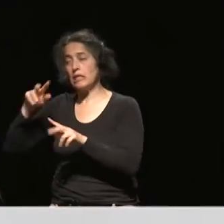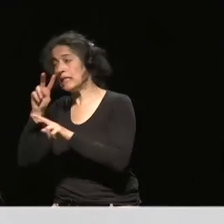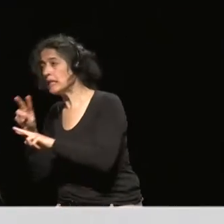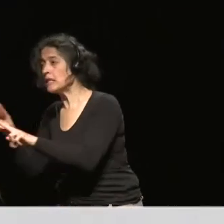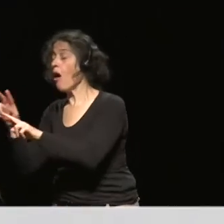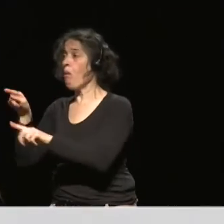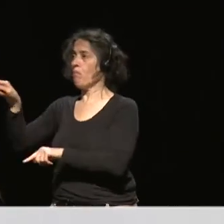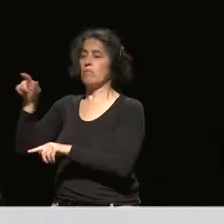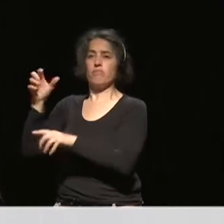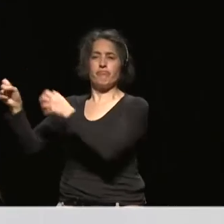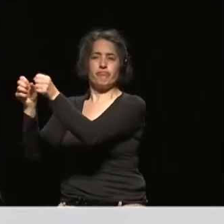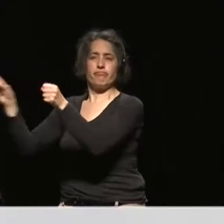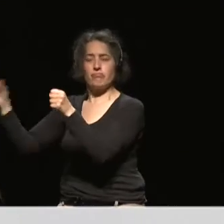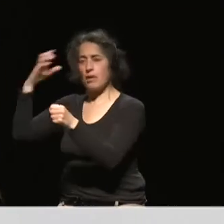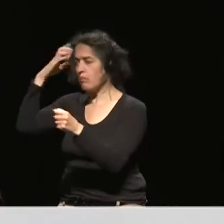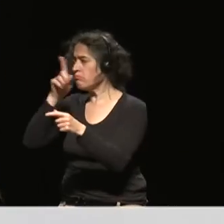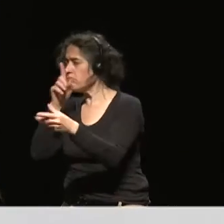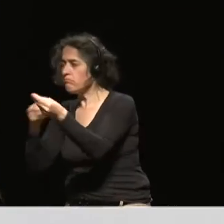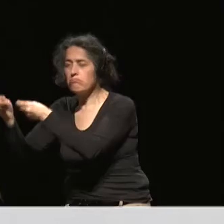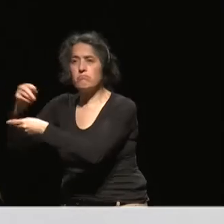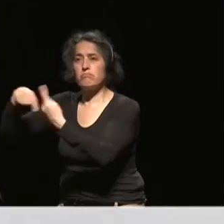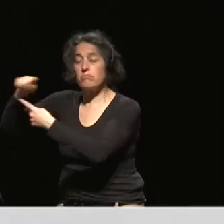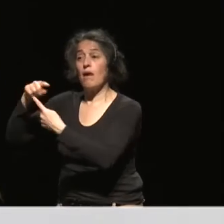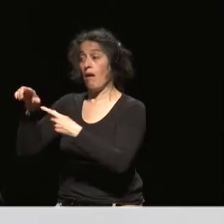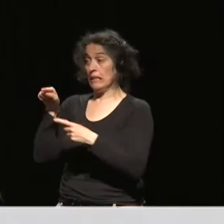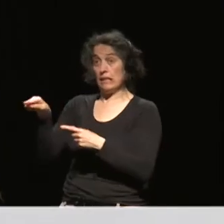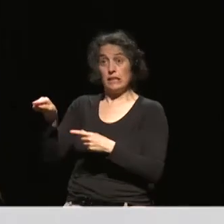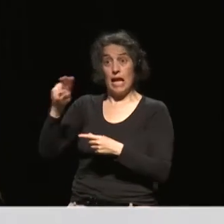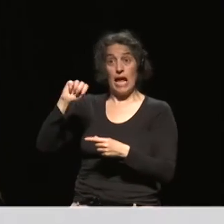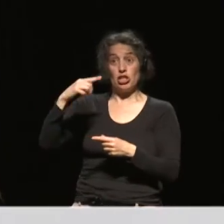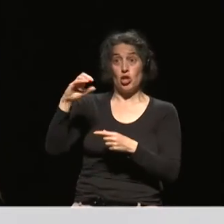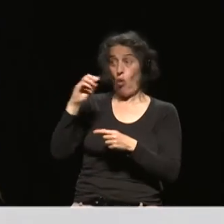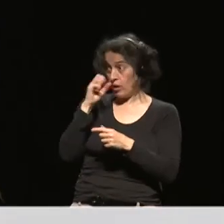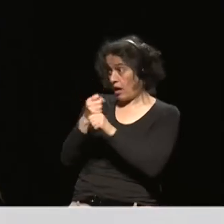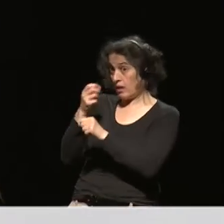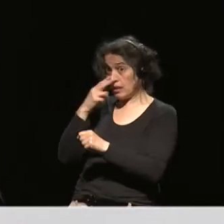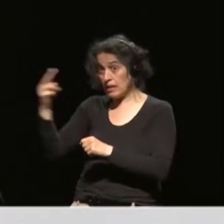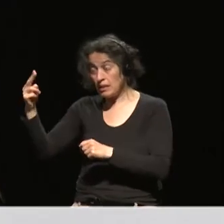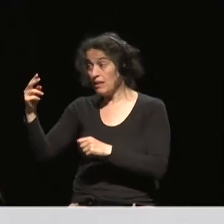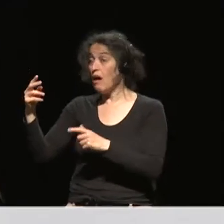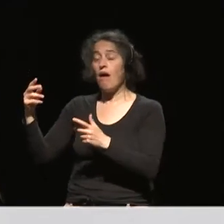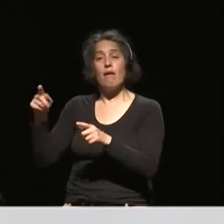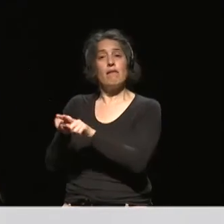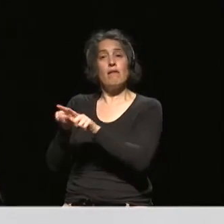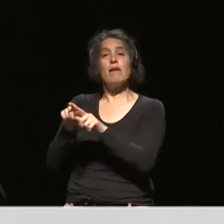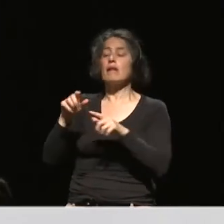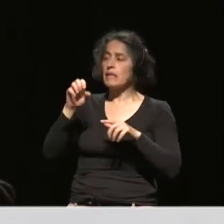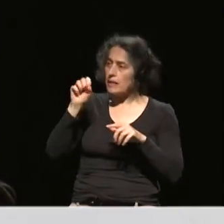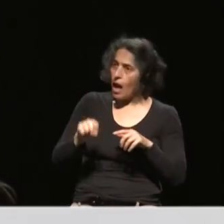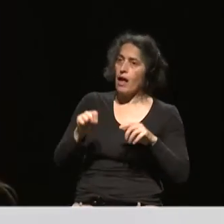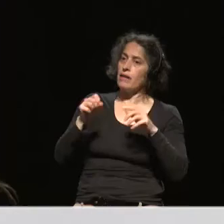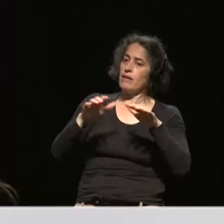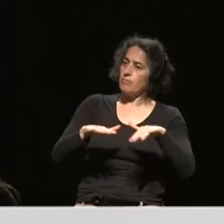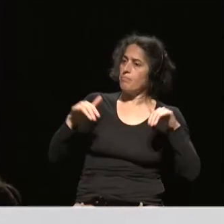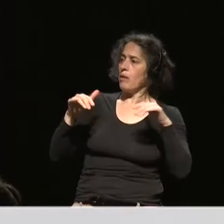facts of corruption, then it's gonna mean that we don't incentivize people to actually blow the